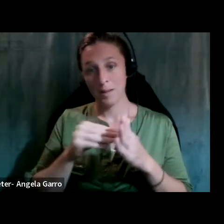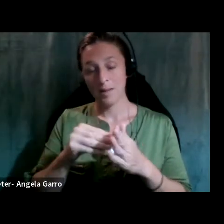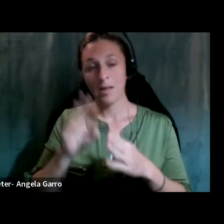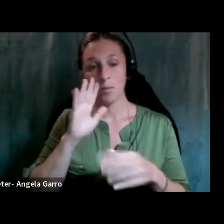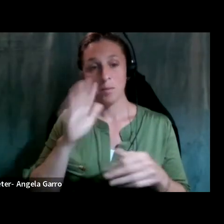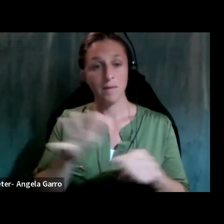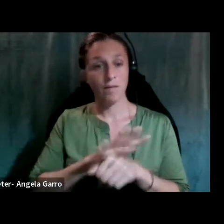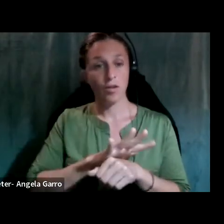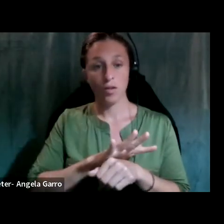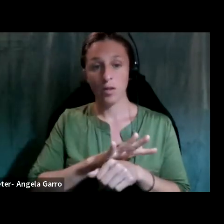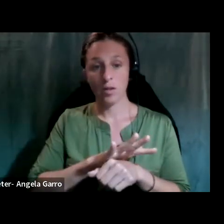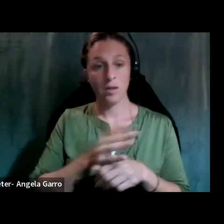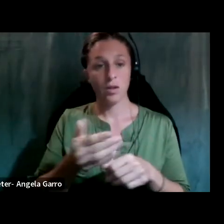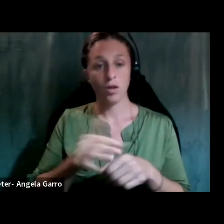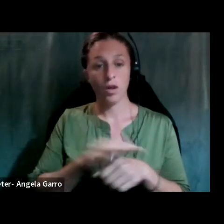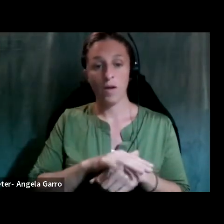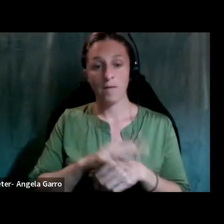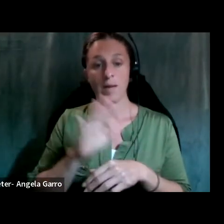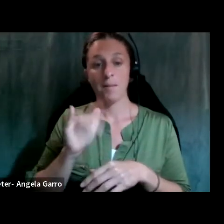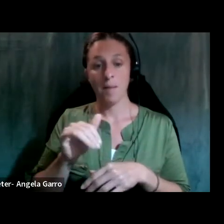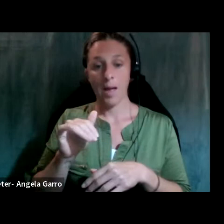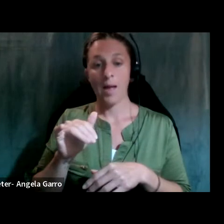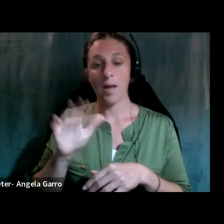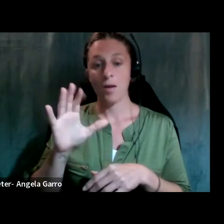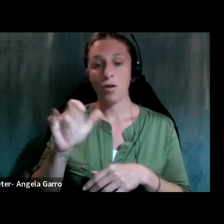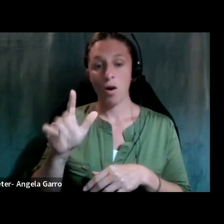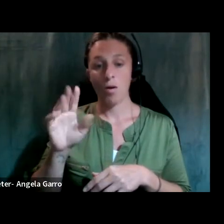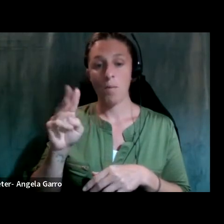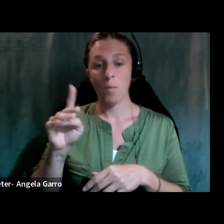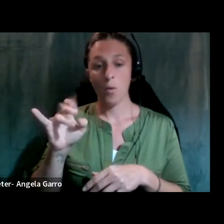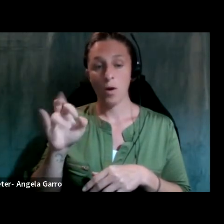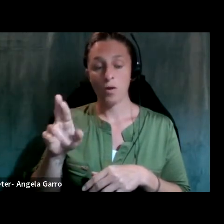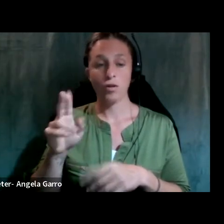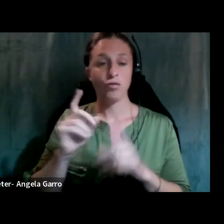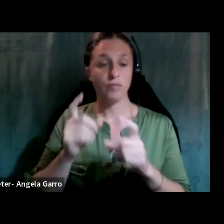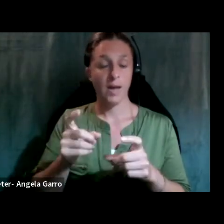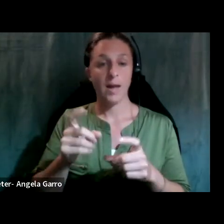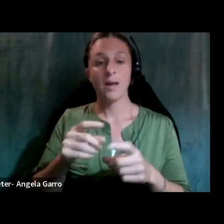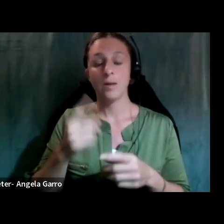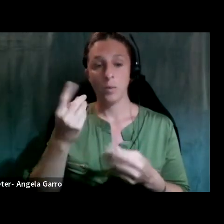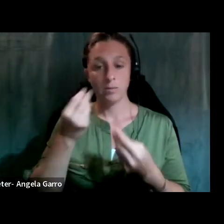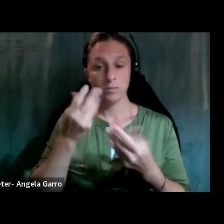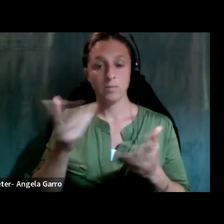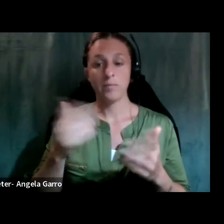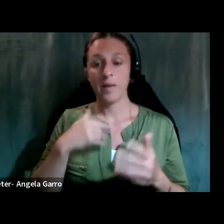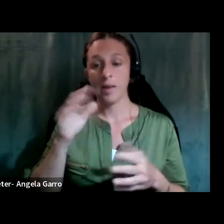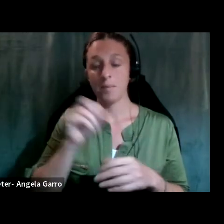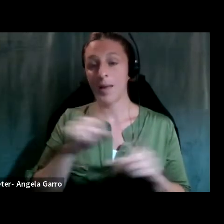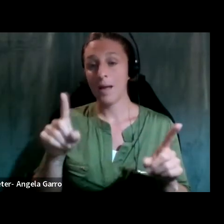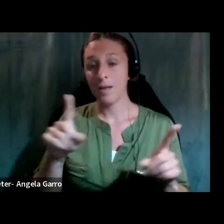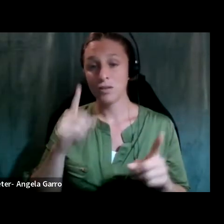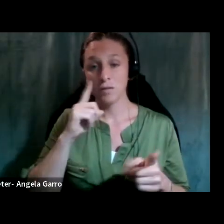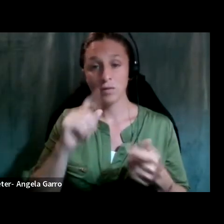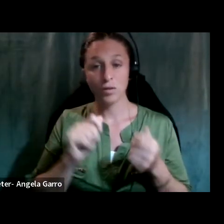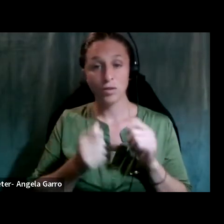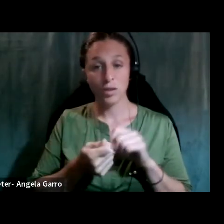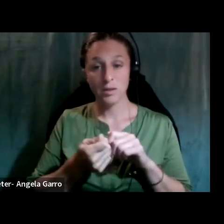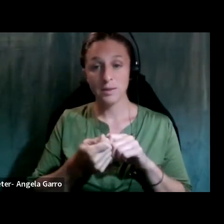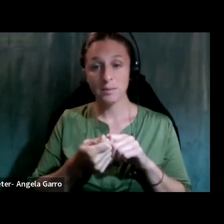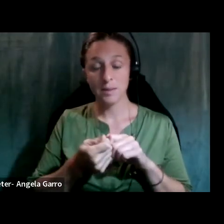covered by the Carl Moyer grant. One thing I will note that I would ask for adjustment in